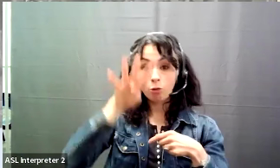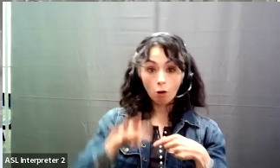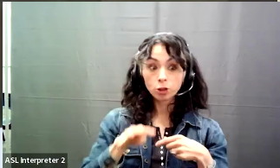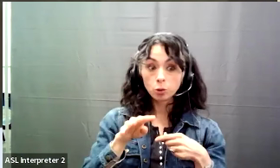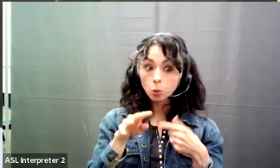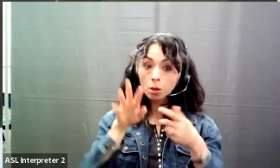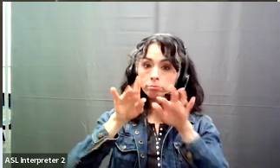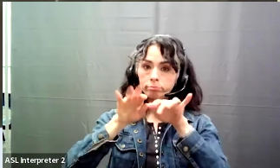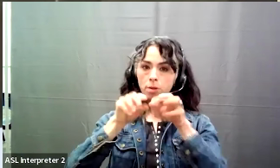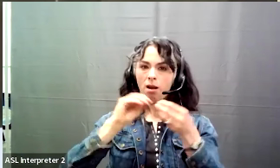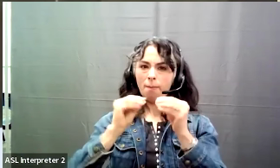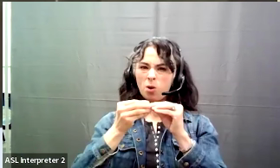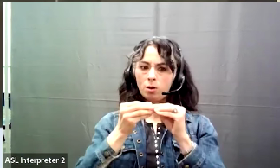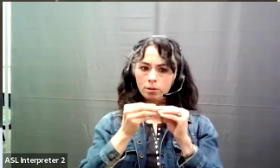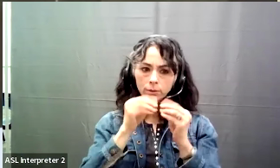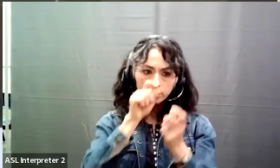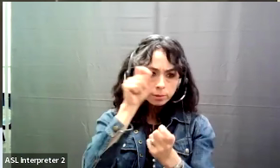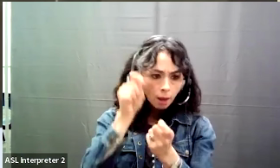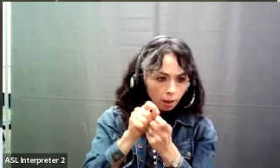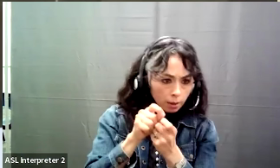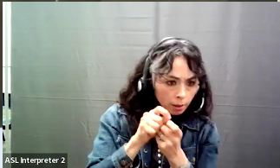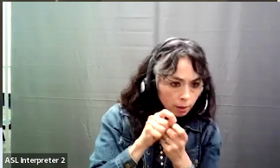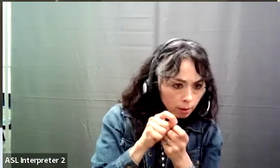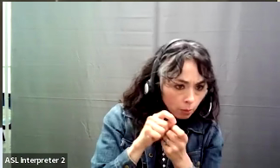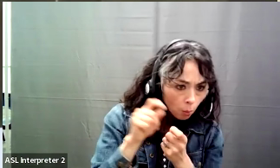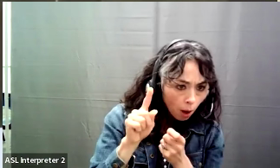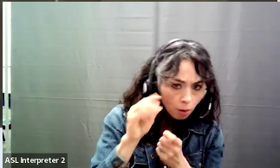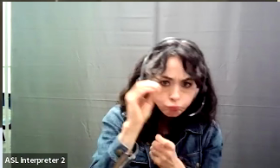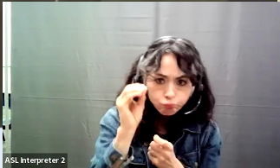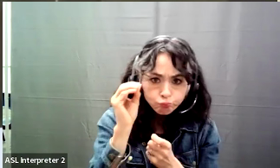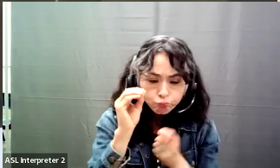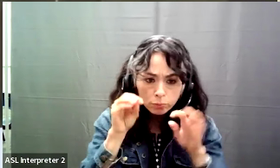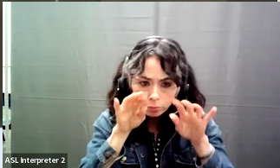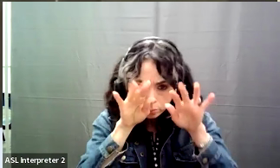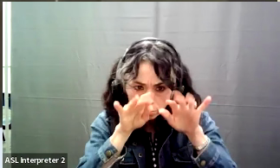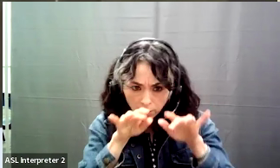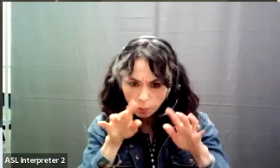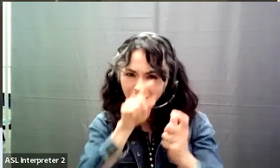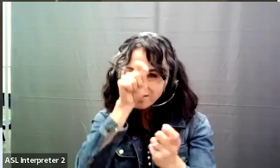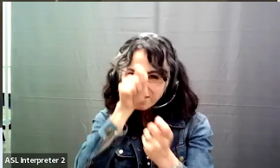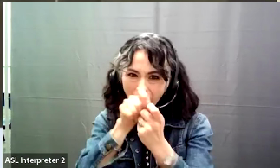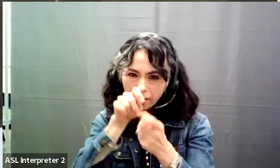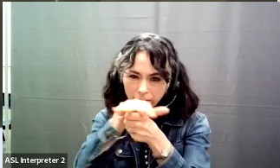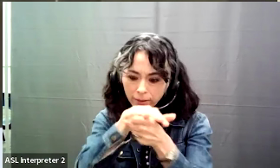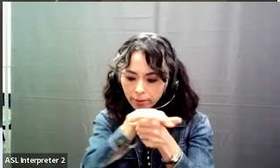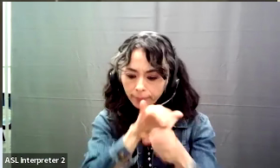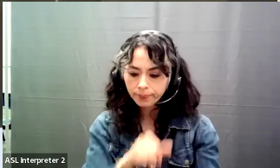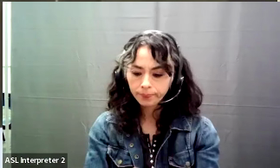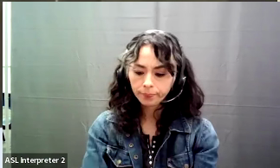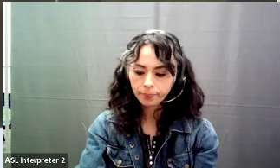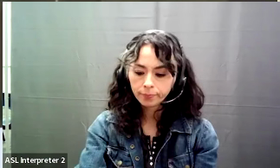You hit view, and you are going to see that it takes you directly to that area of interest.